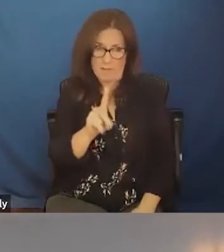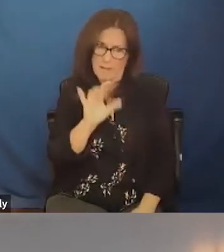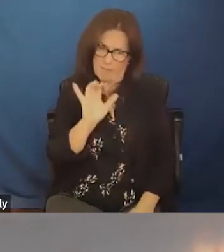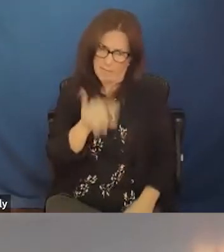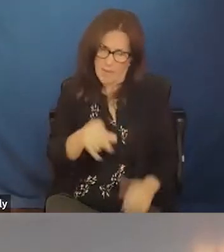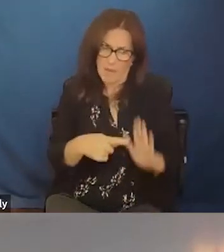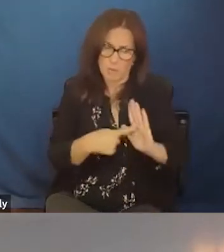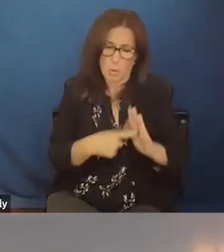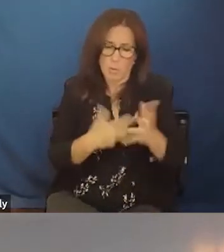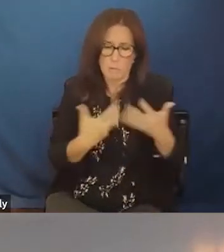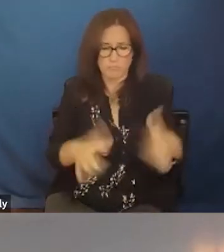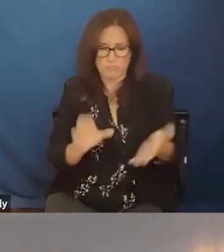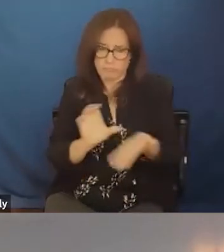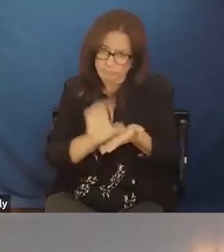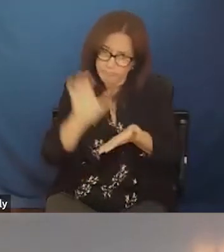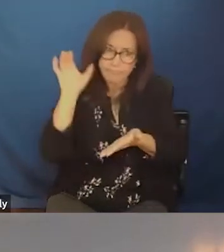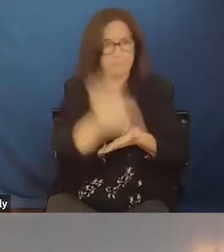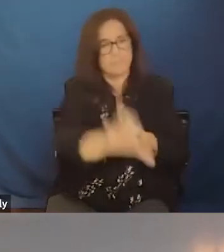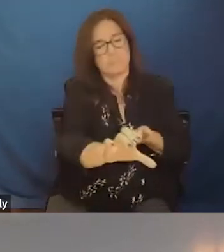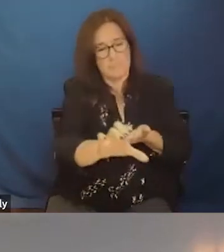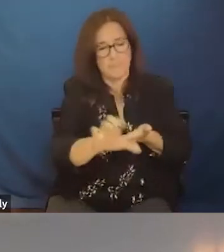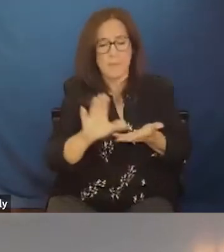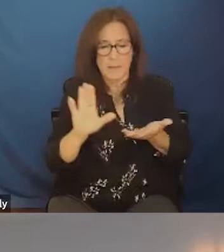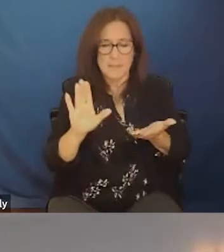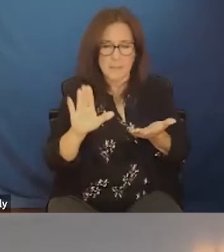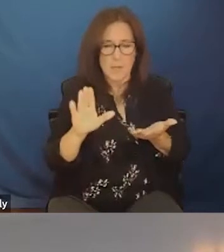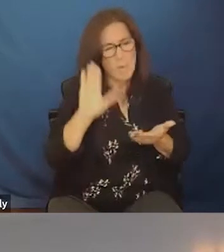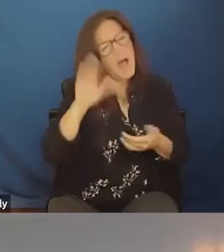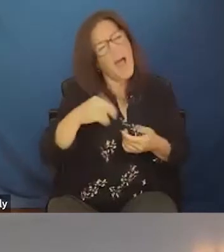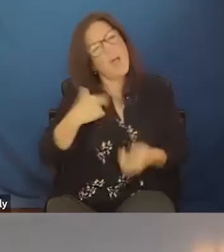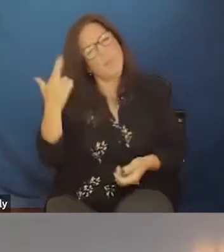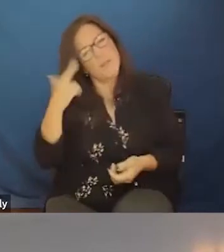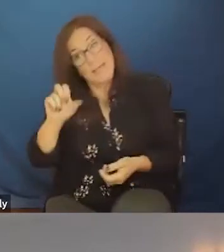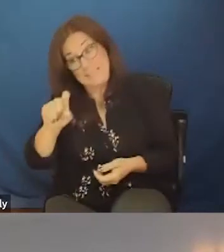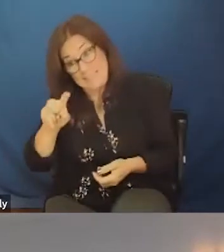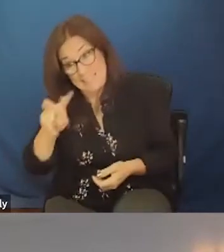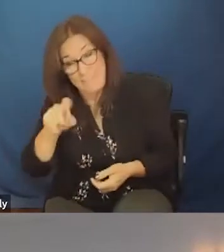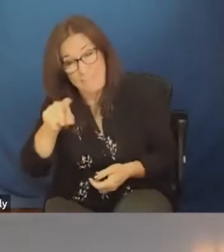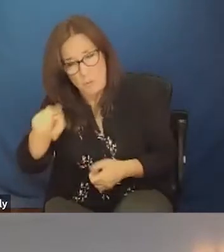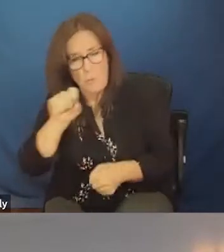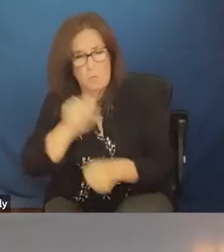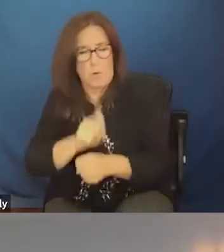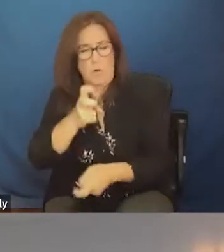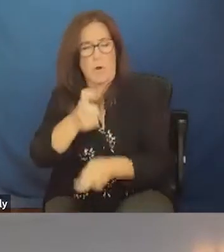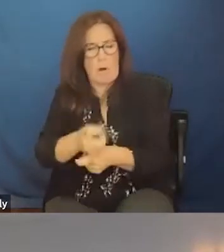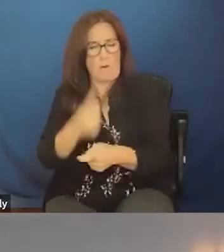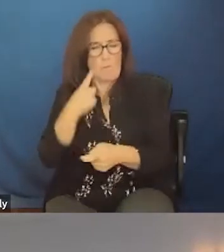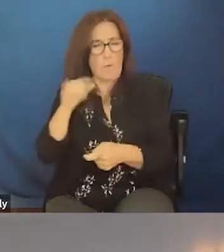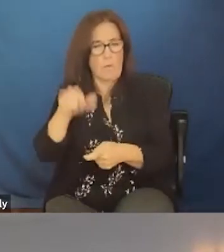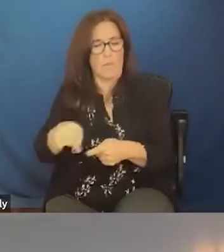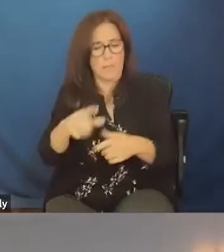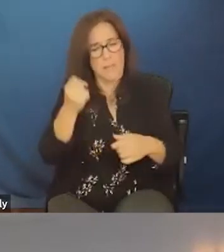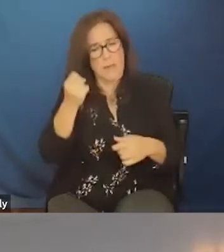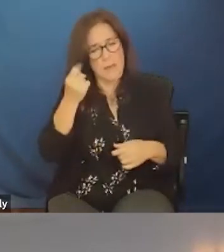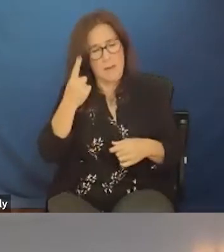Steve, you've worked hard on it. It's nothing personal, but it is something that is just hard for some of us to